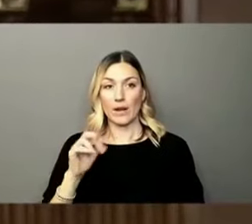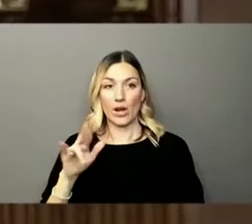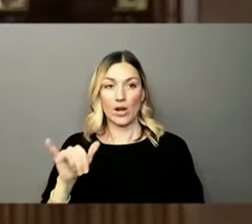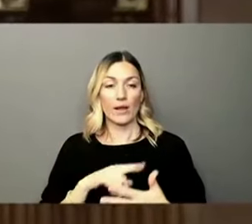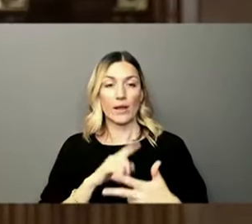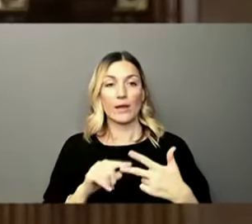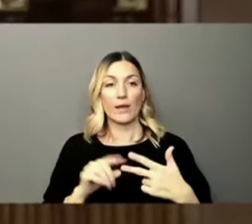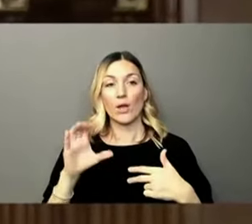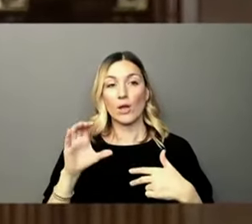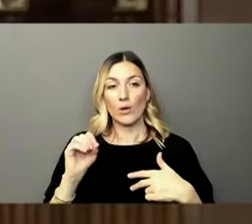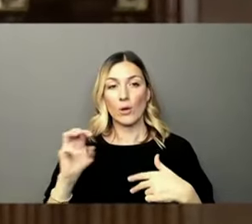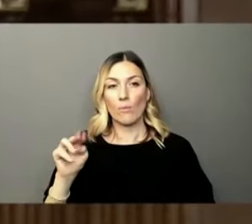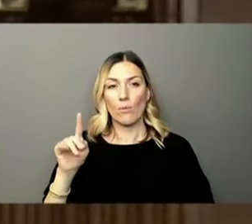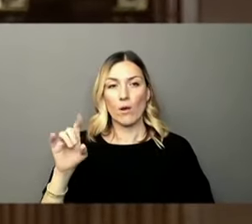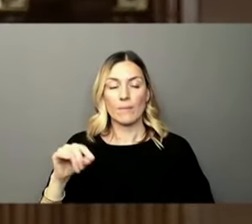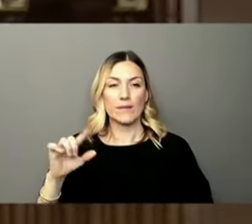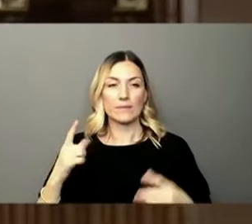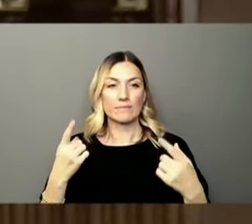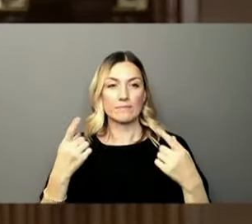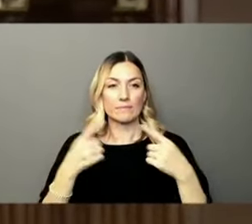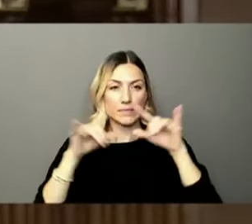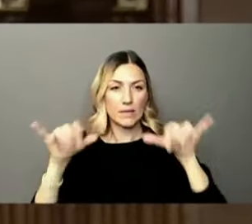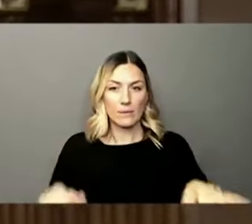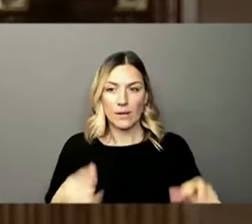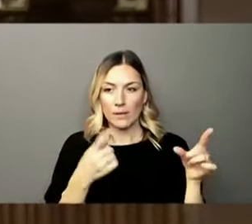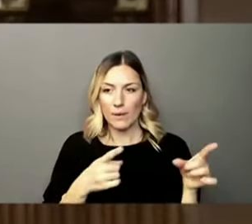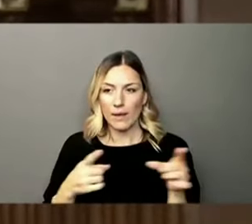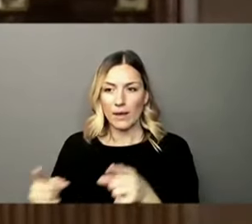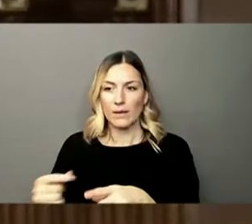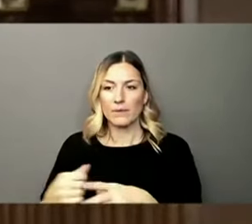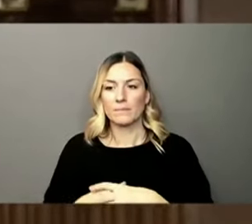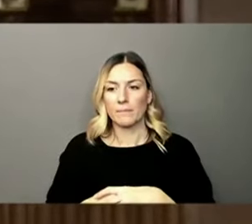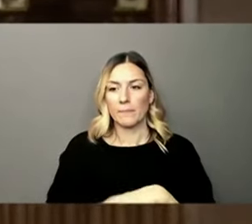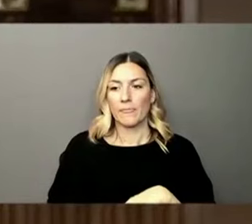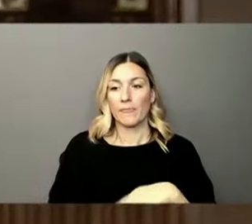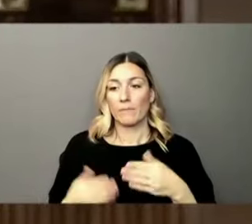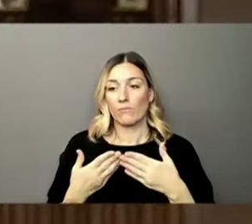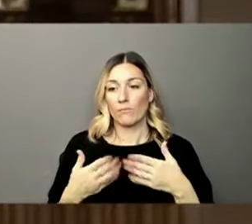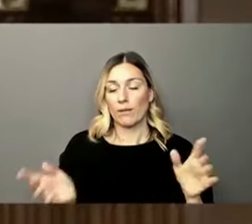condition clusters, which can help us understand the trends in long COVID broadly.